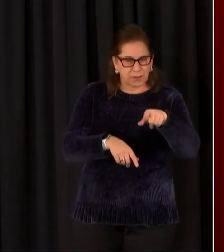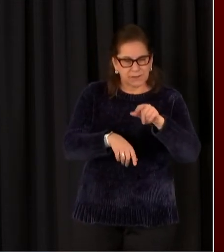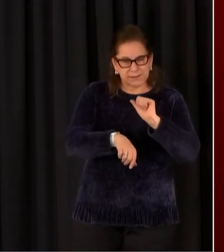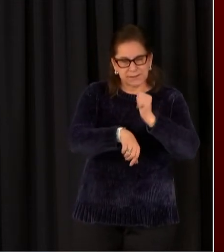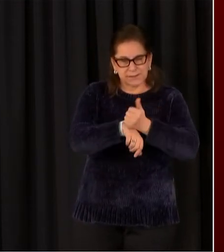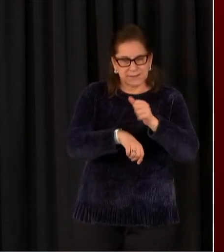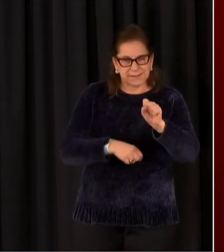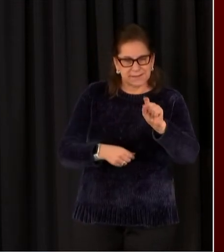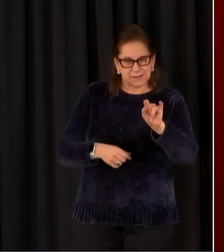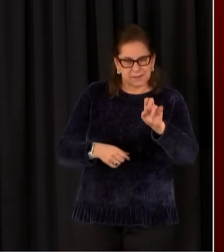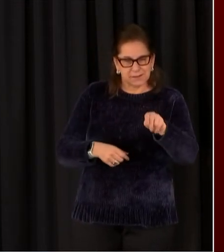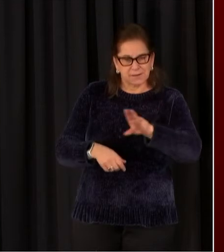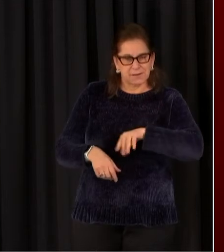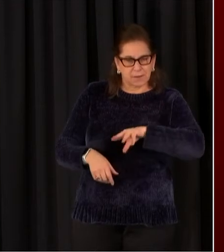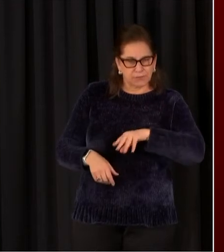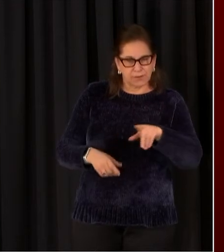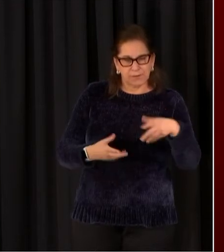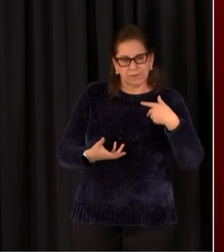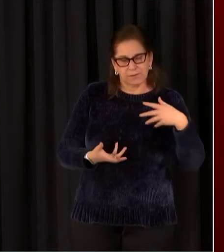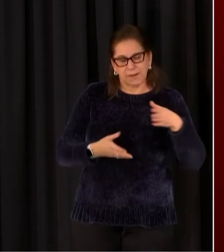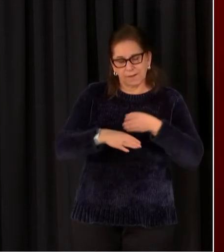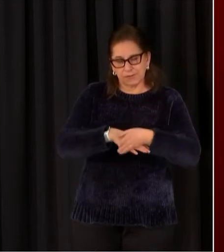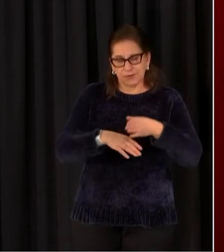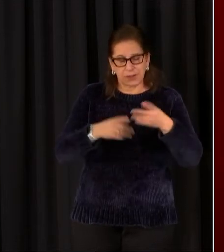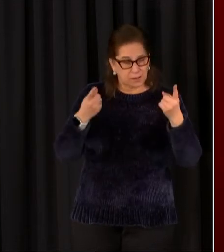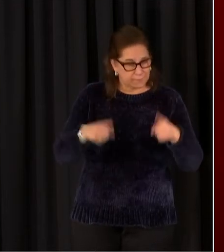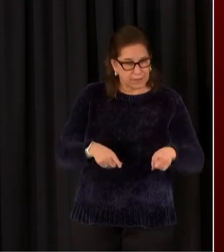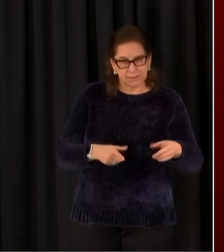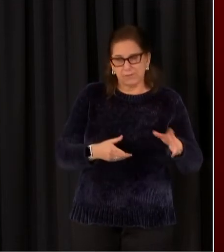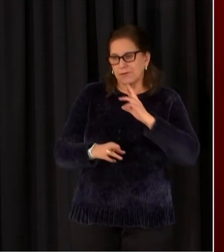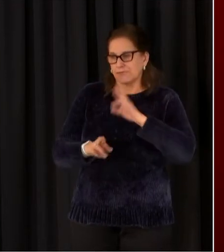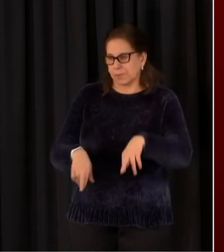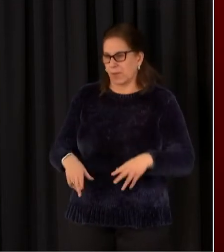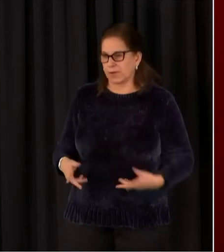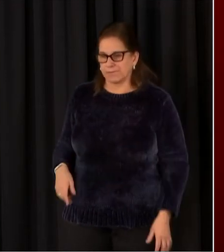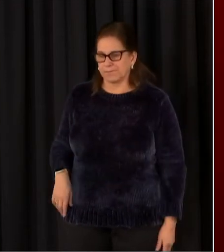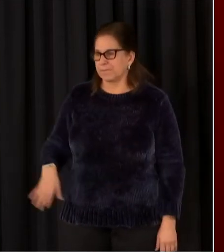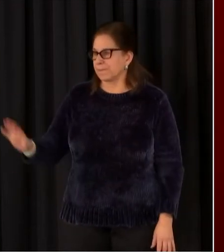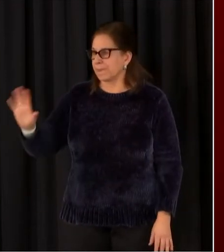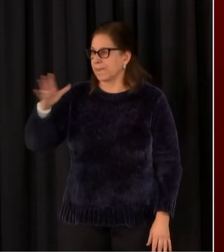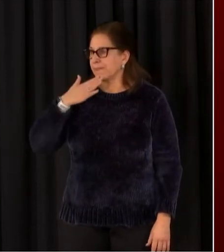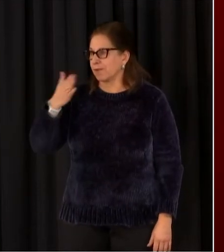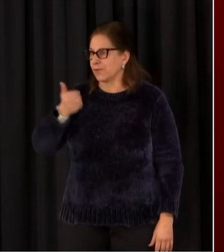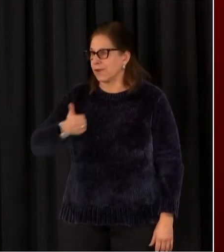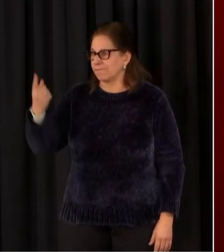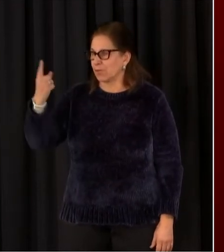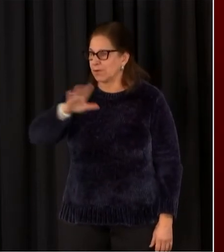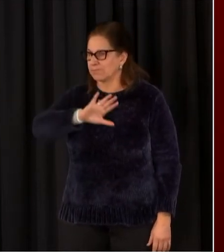improvements need to be, et cetera. Okay, thank you, everybody.